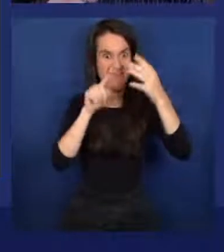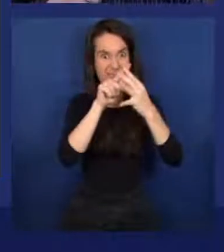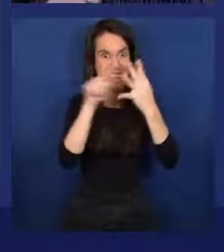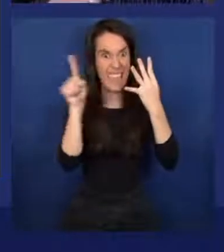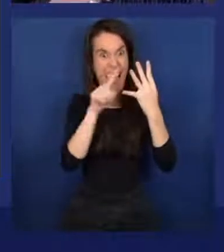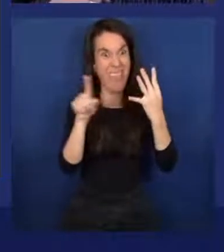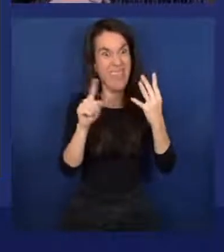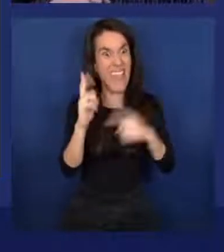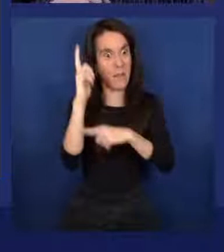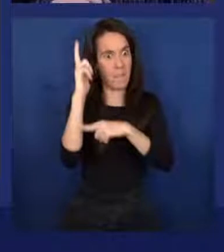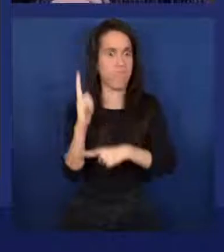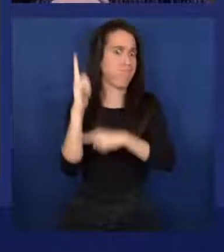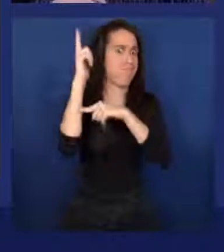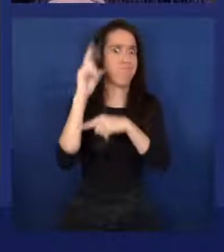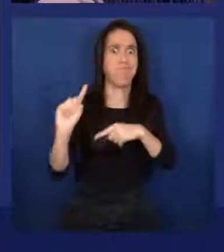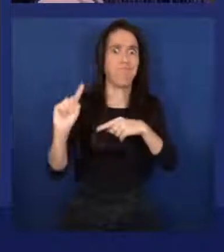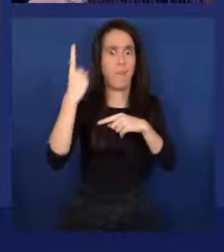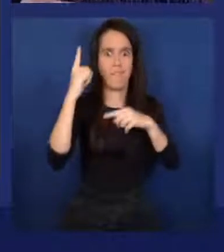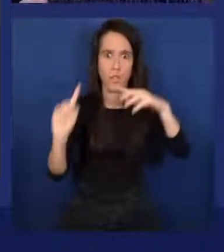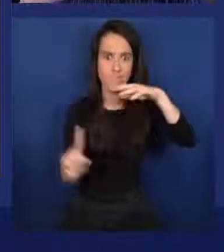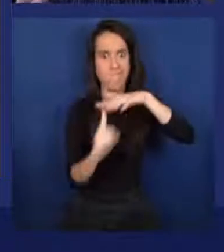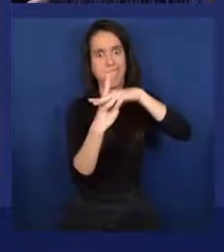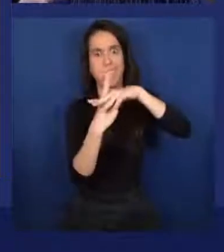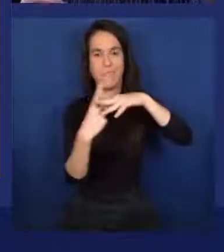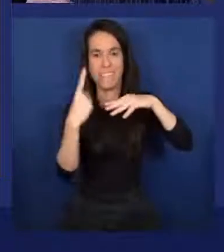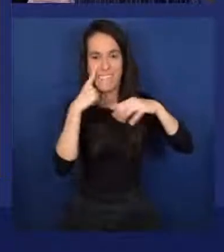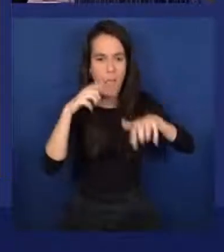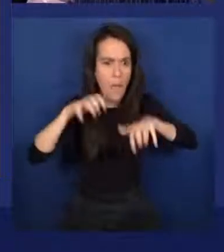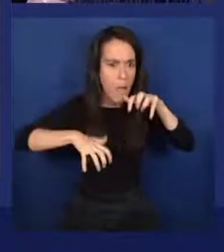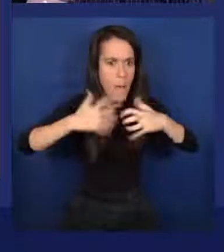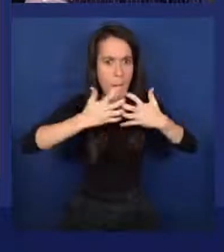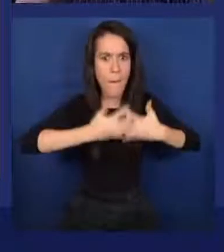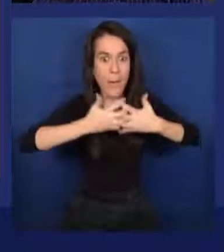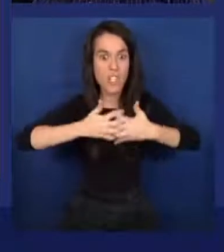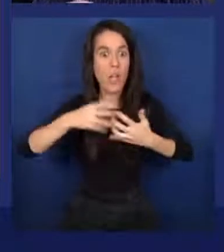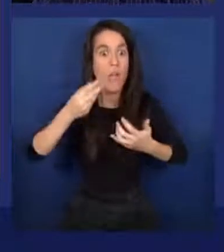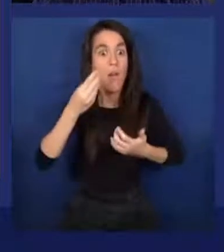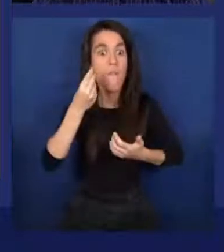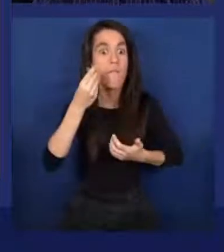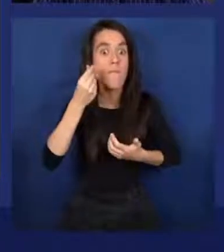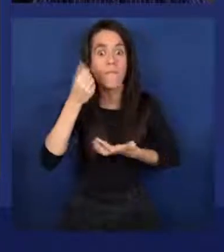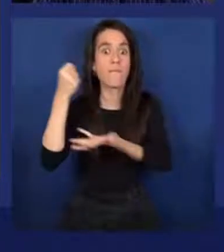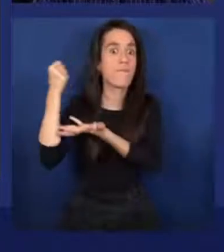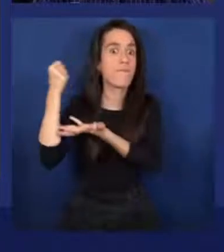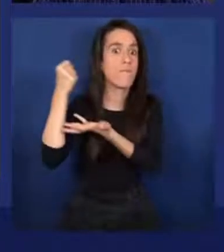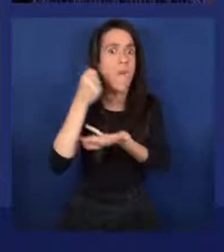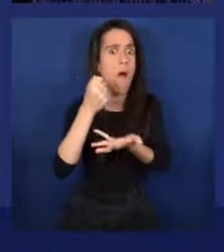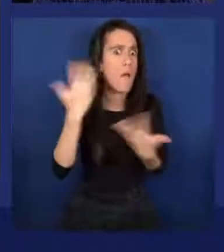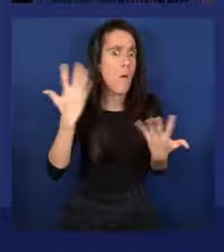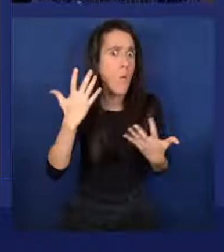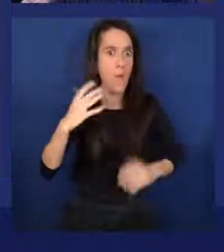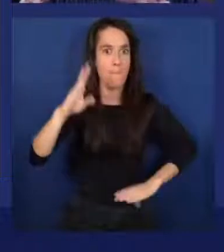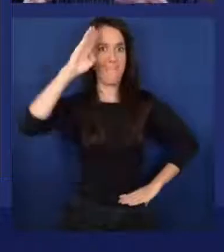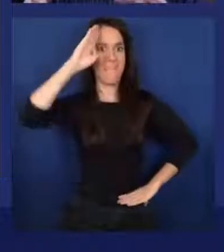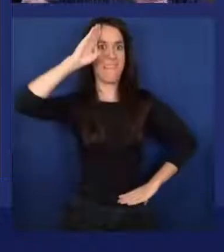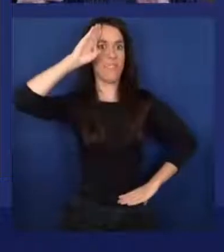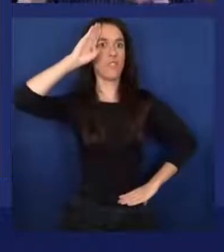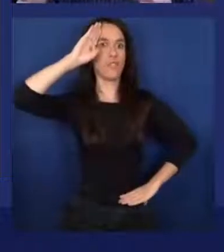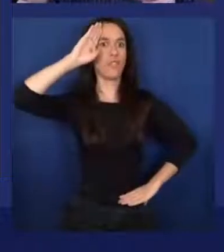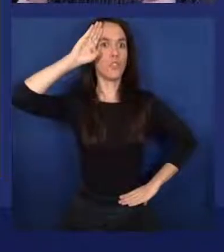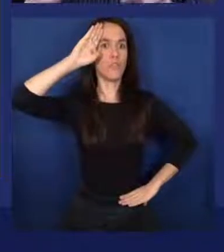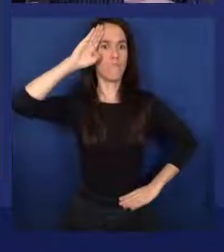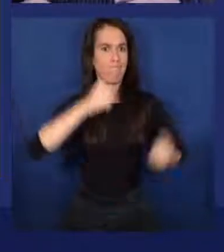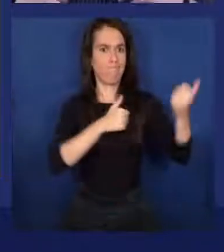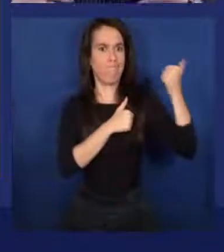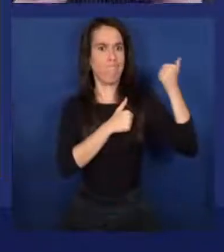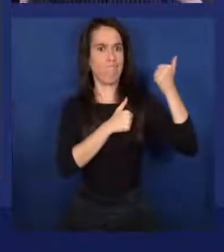in, again, early machines. And a lot of the funding for this comes from the military. And so they've been sold